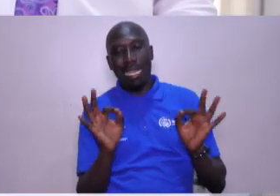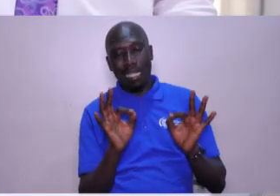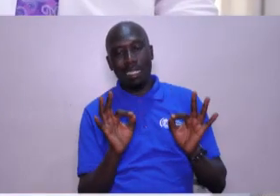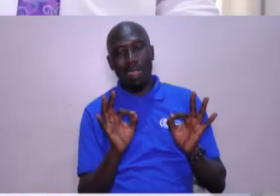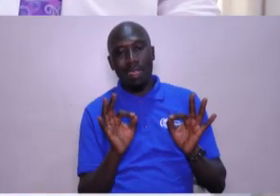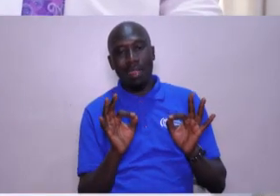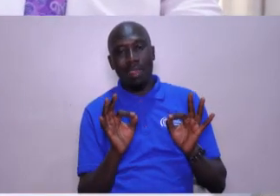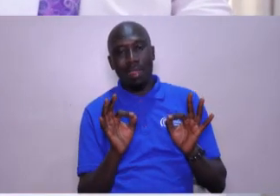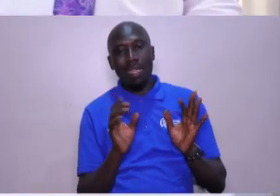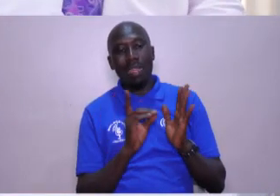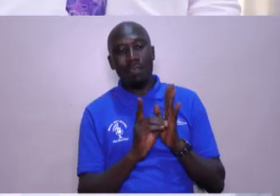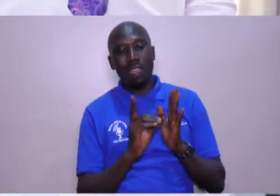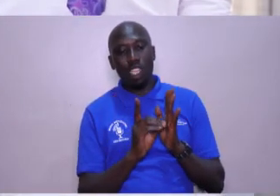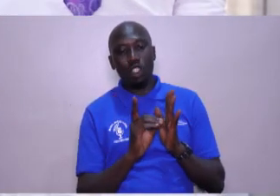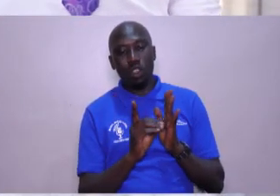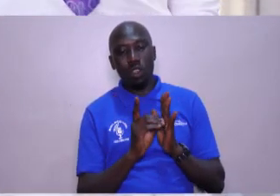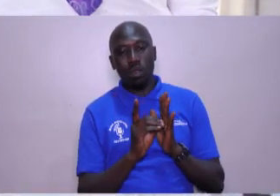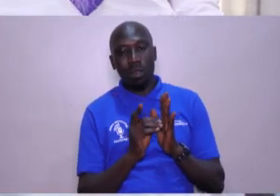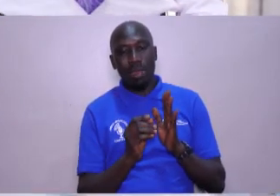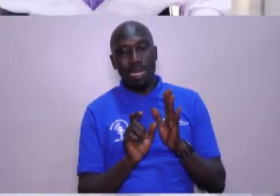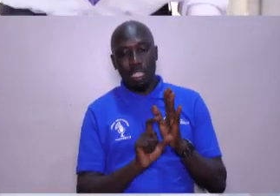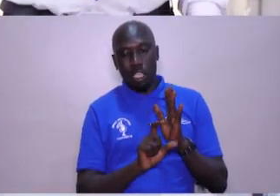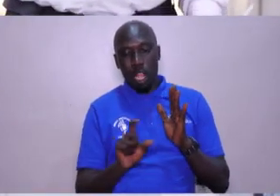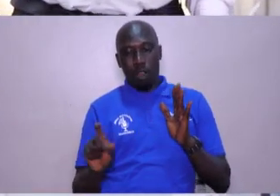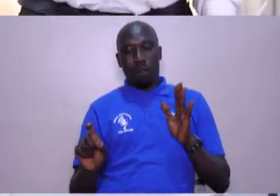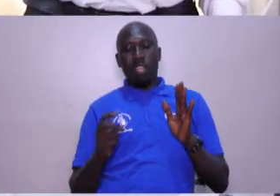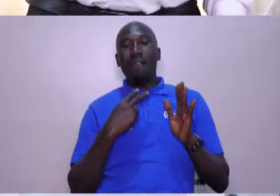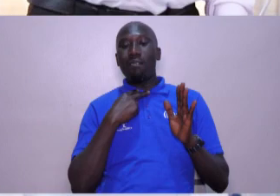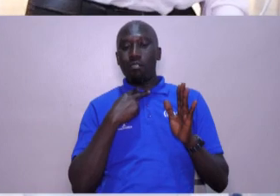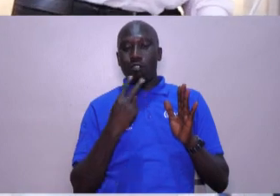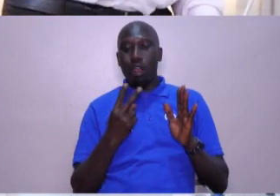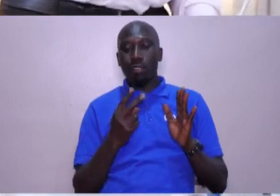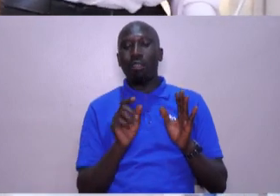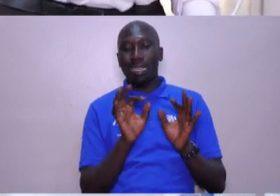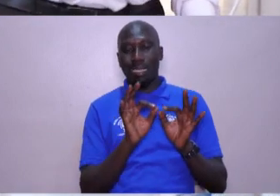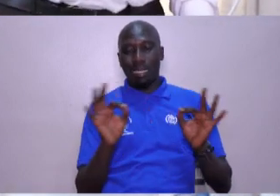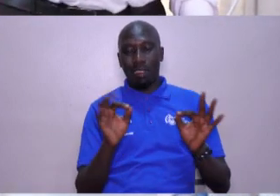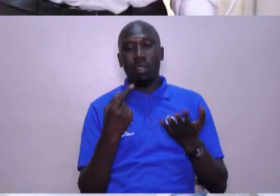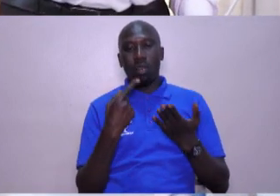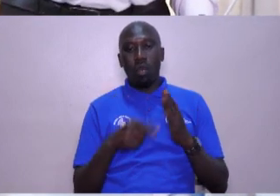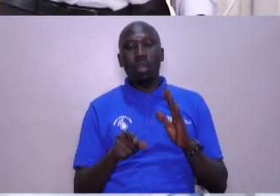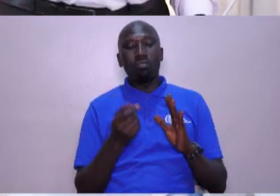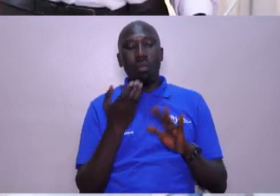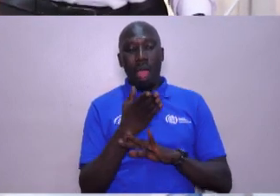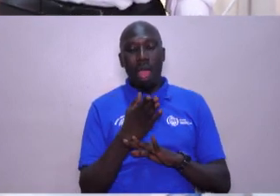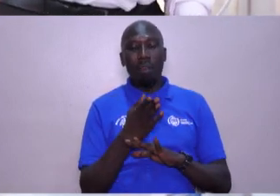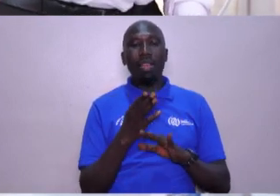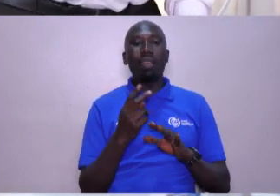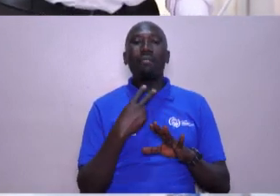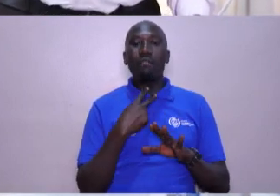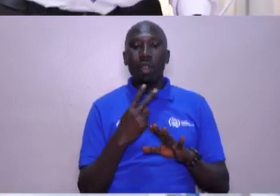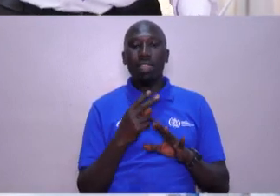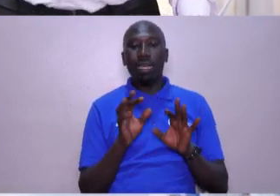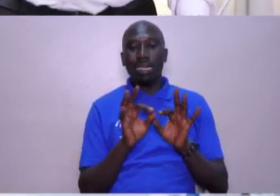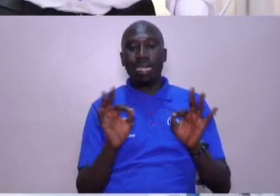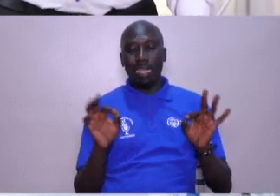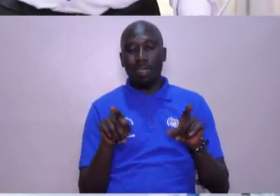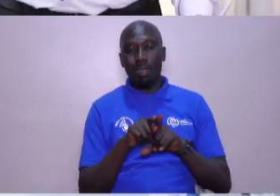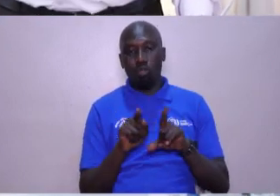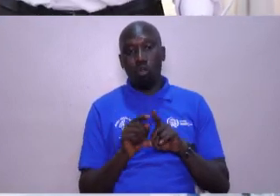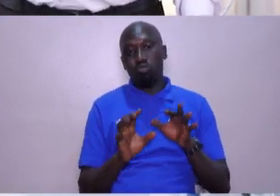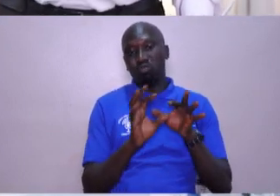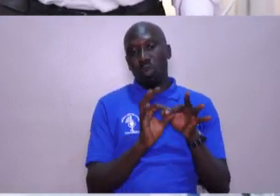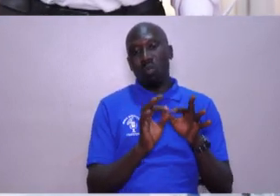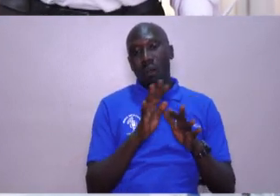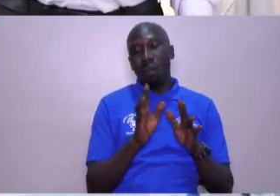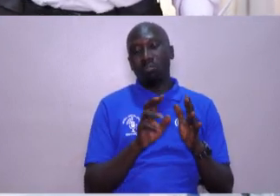voiced, okay? Which is the voice over text. Over text, what you yes. have put as voice over text will also run. It has to be